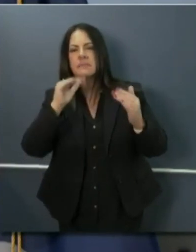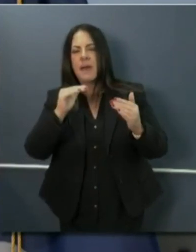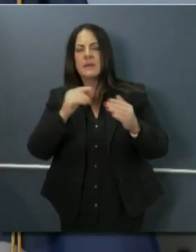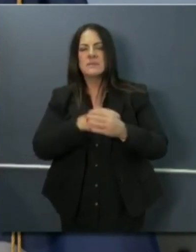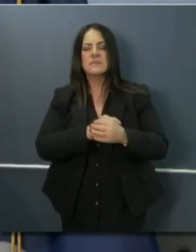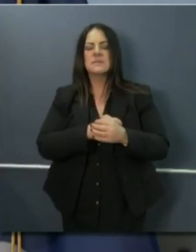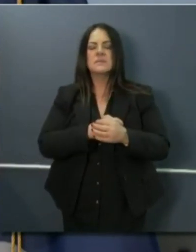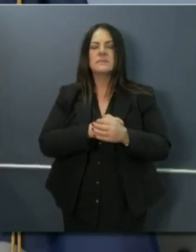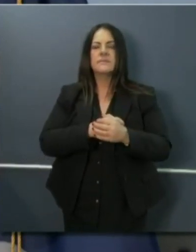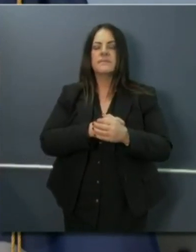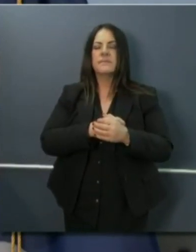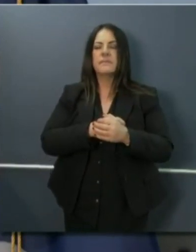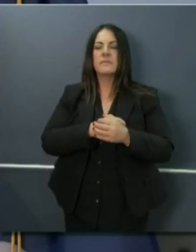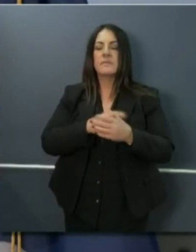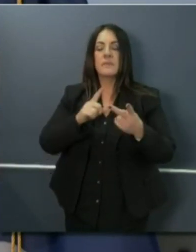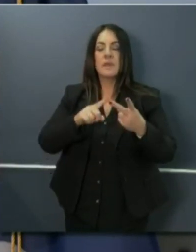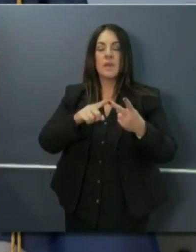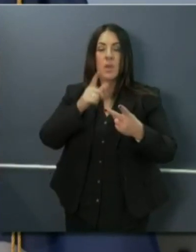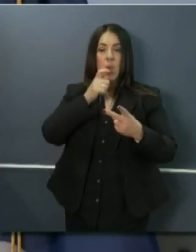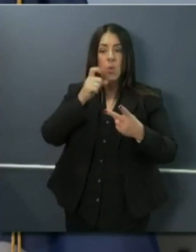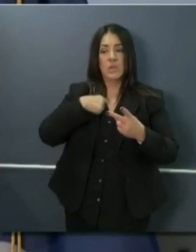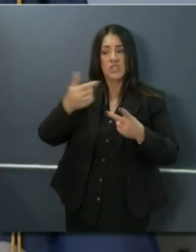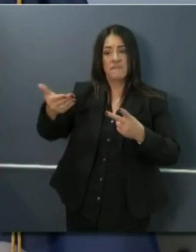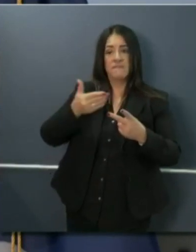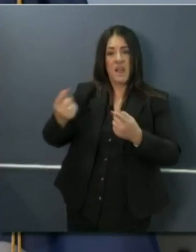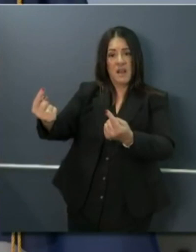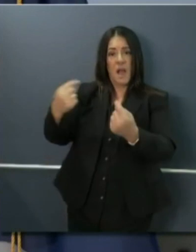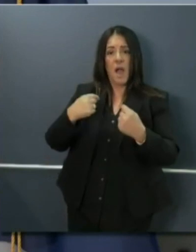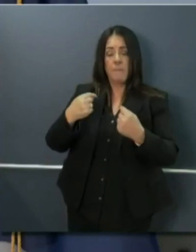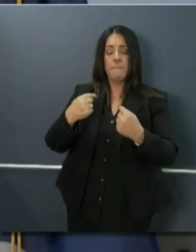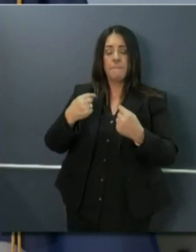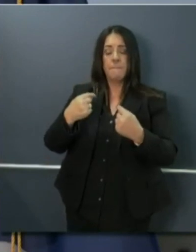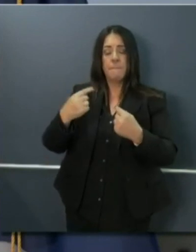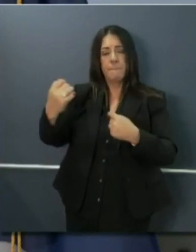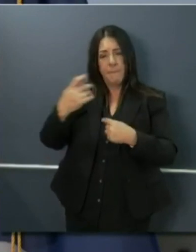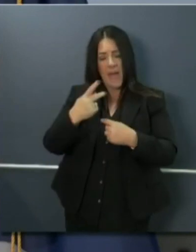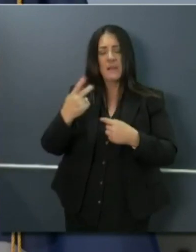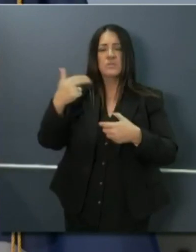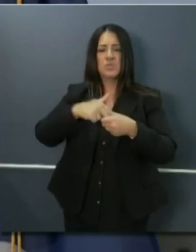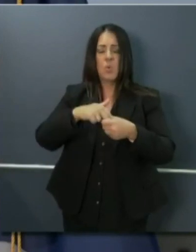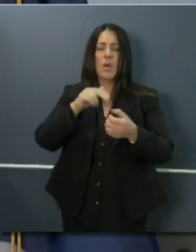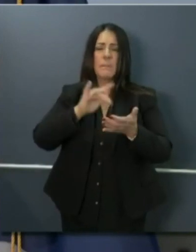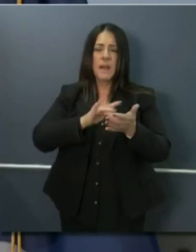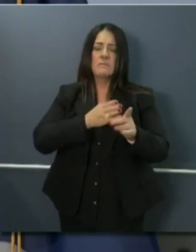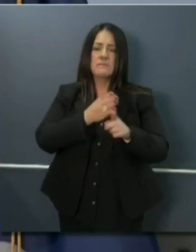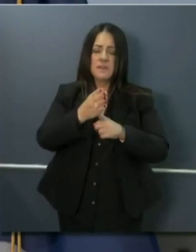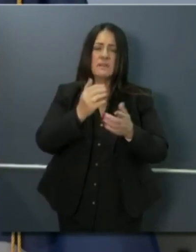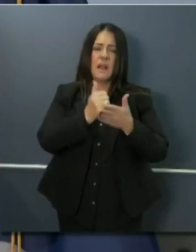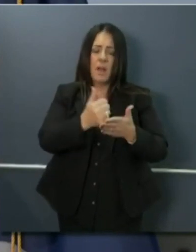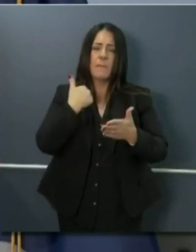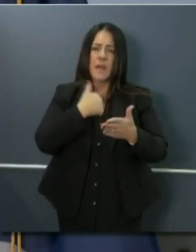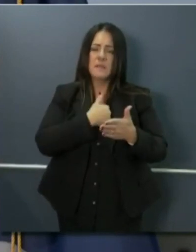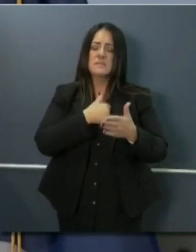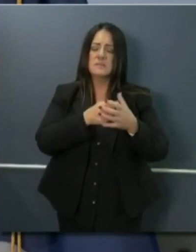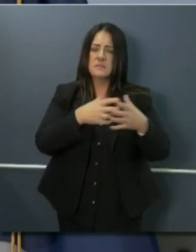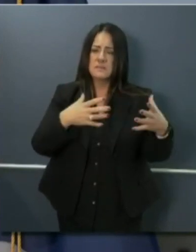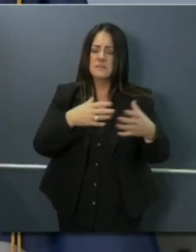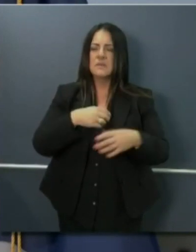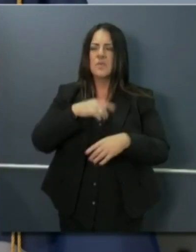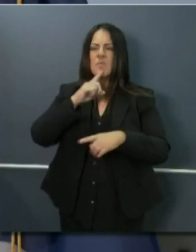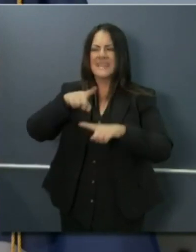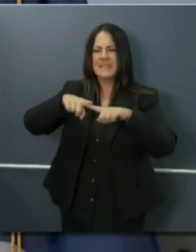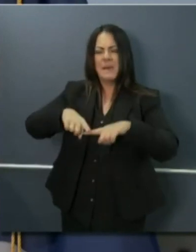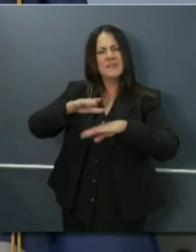are inviting back into the workforce or accelerating them into the workforce, there are a number of things that have to do with who can